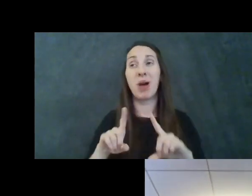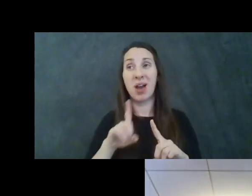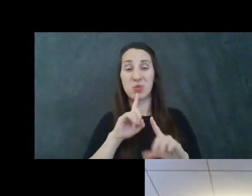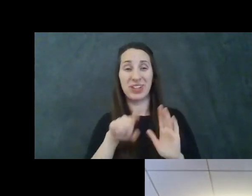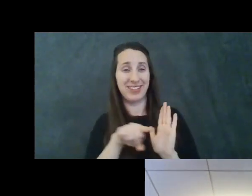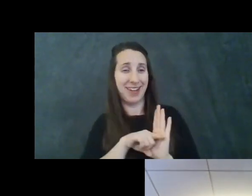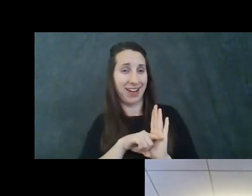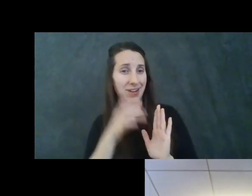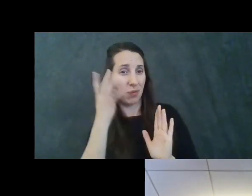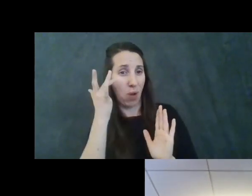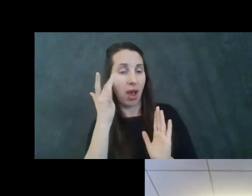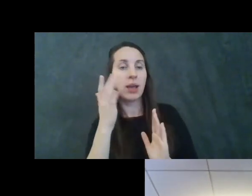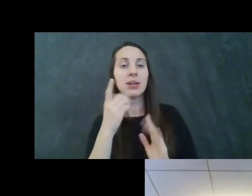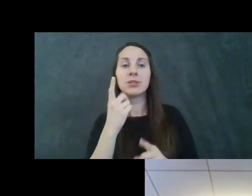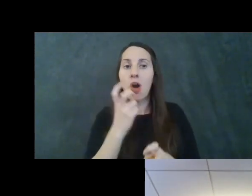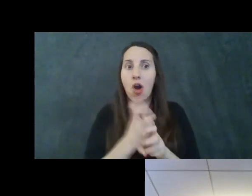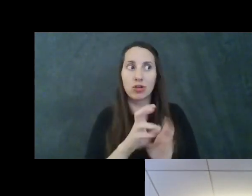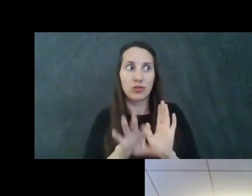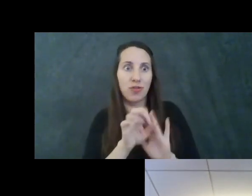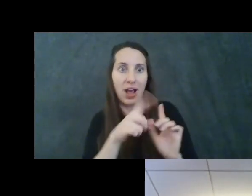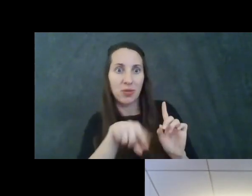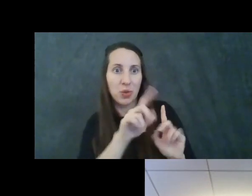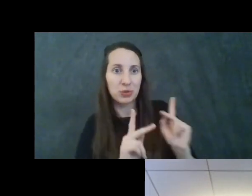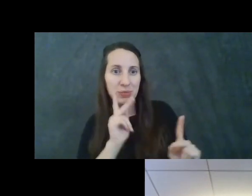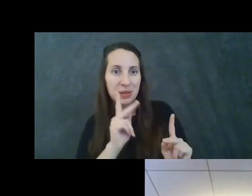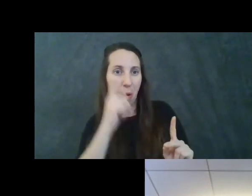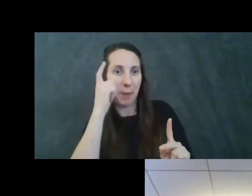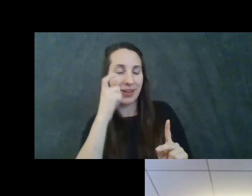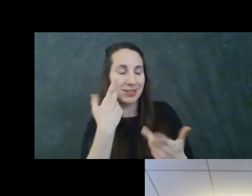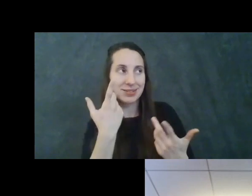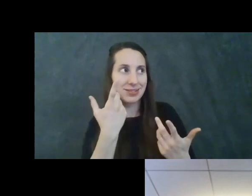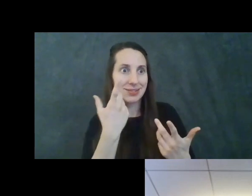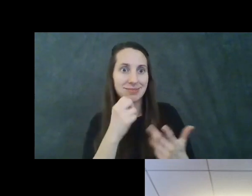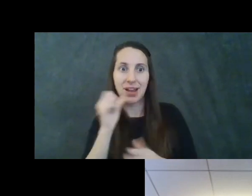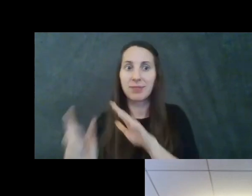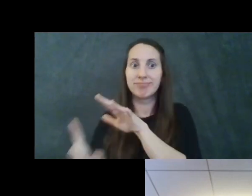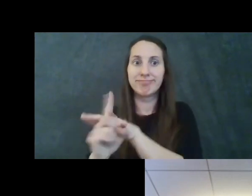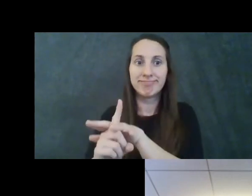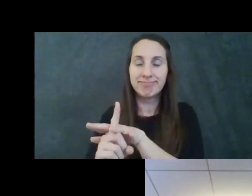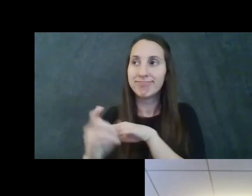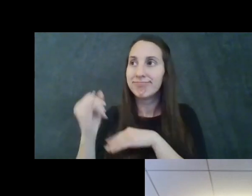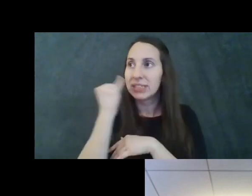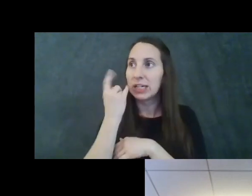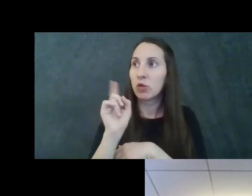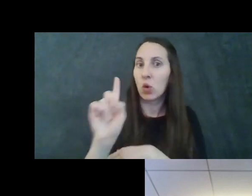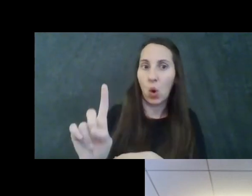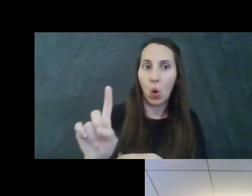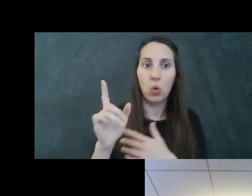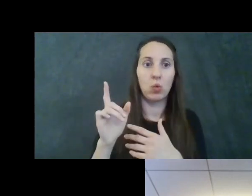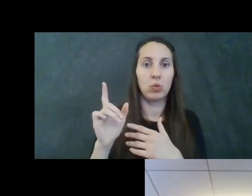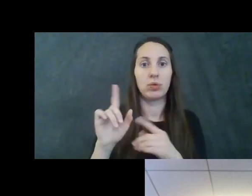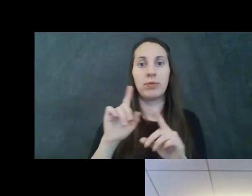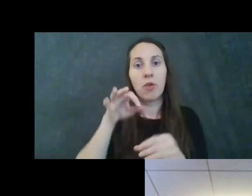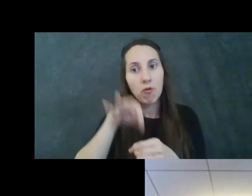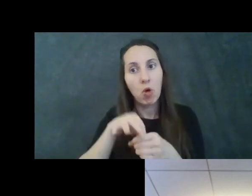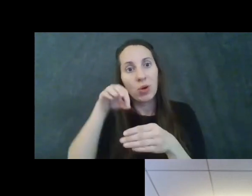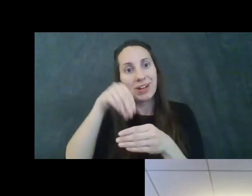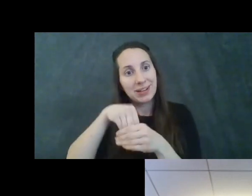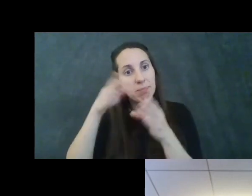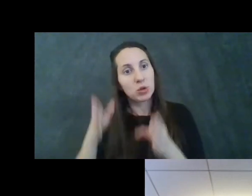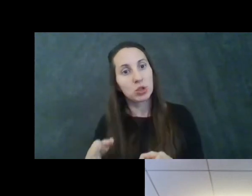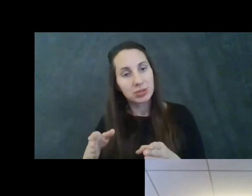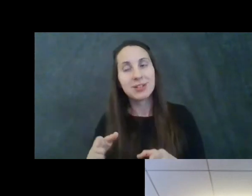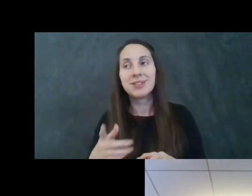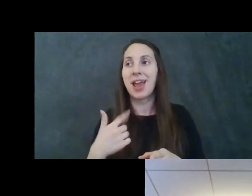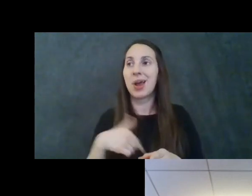hard to find those people, so they're not as visible as they might be if they were voting in person. And we worked so hard over